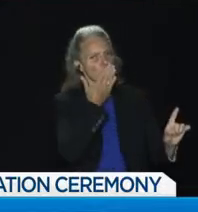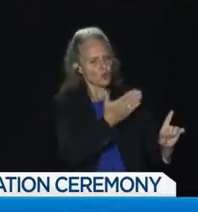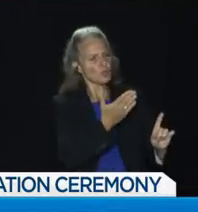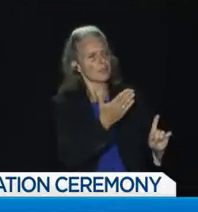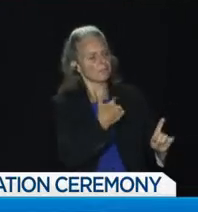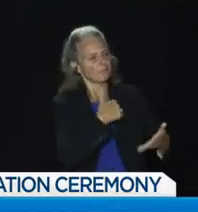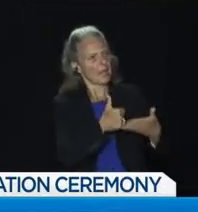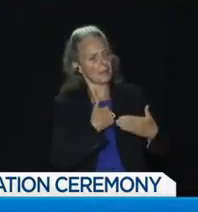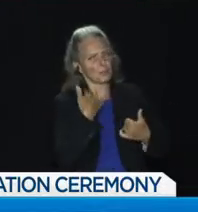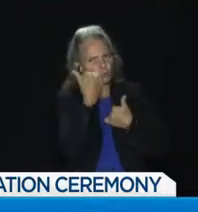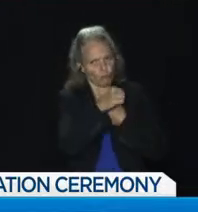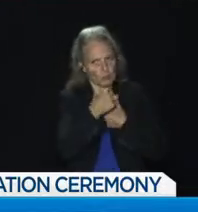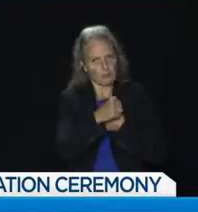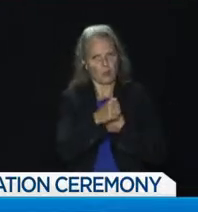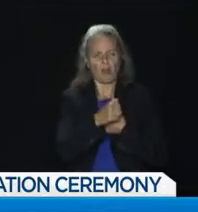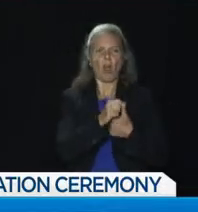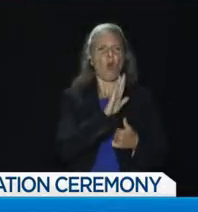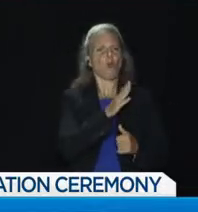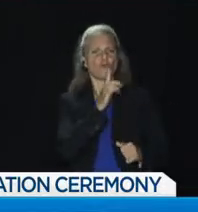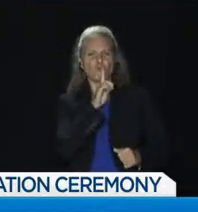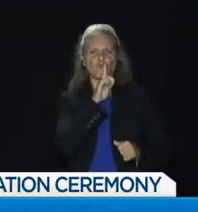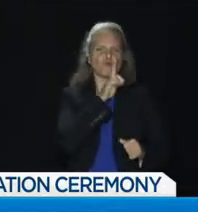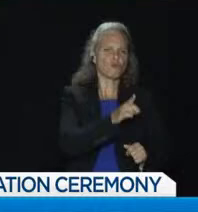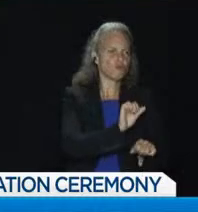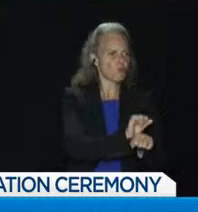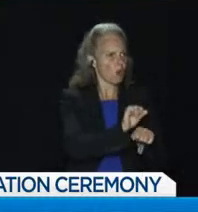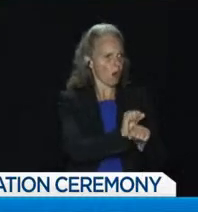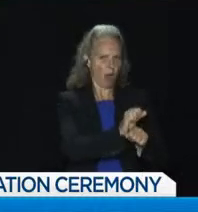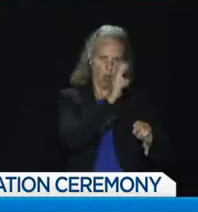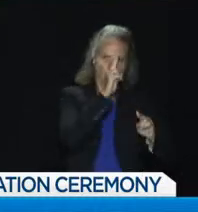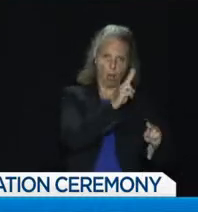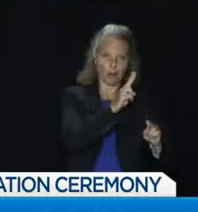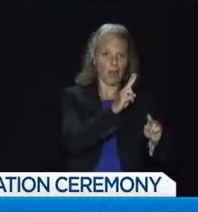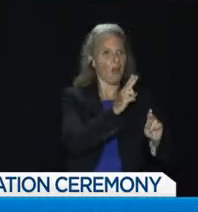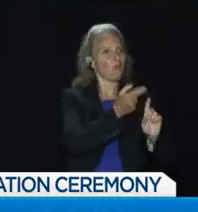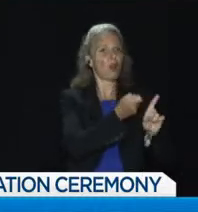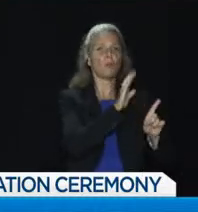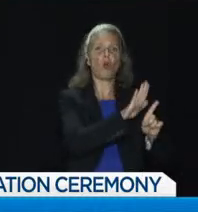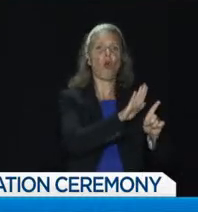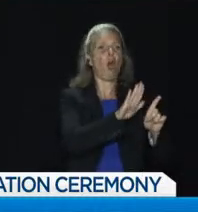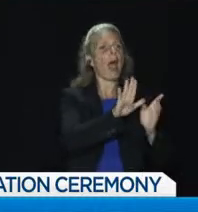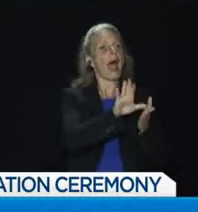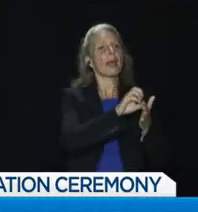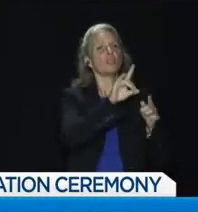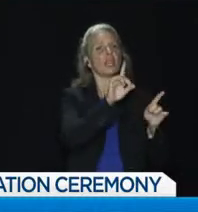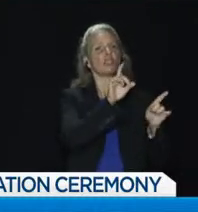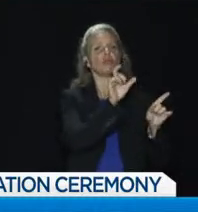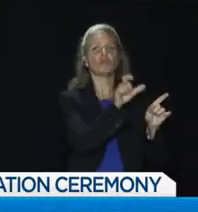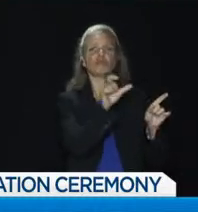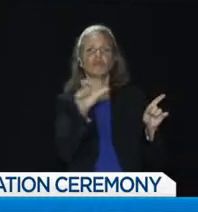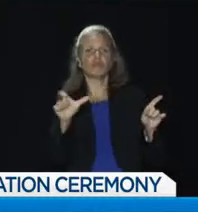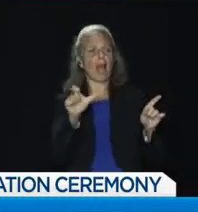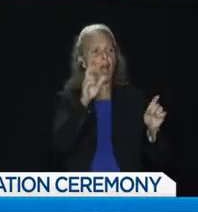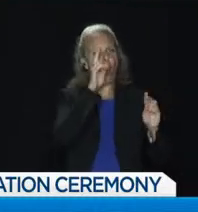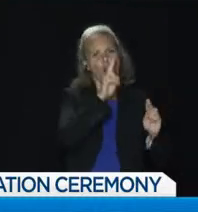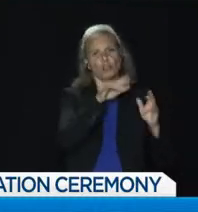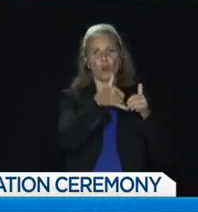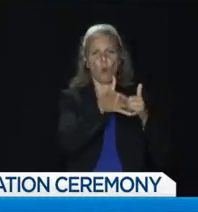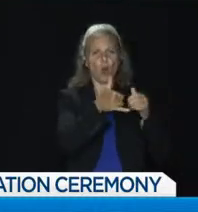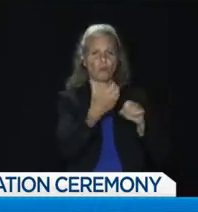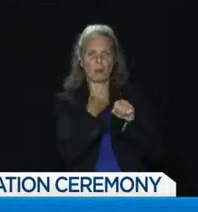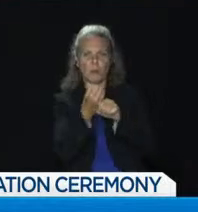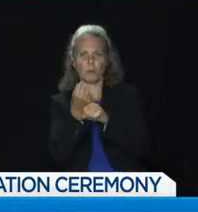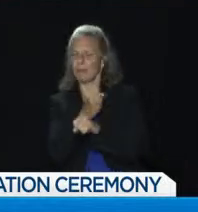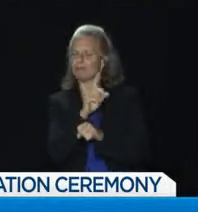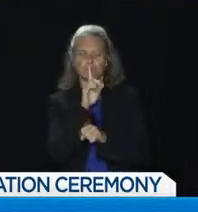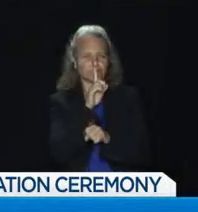name, although today you take on yet another title among many. Rather, true leadership is